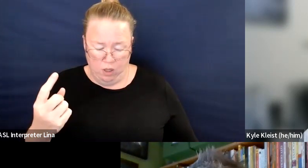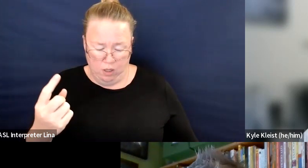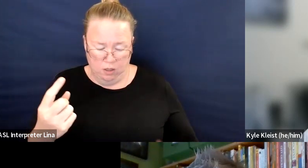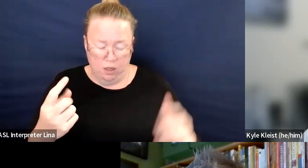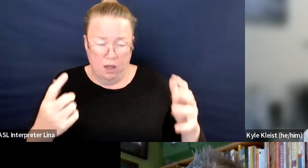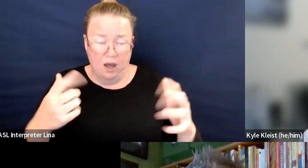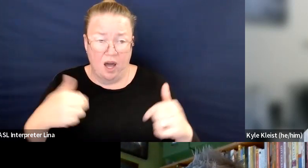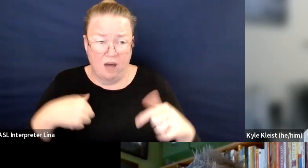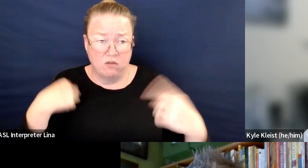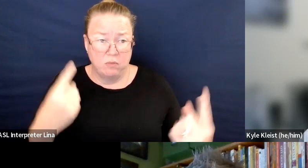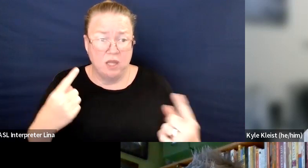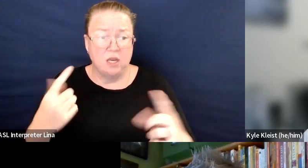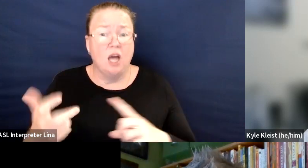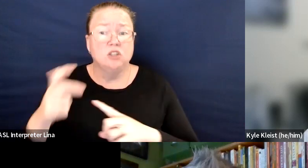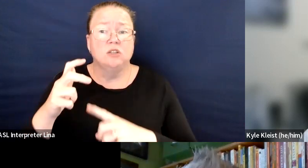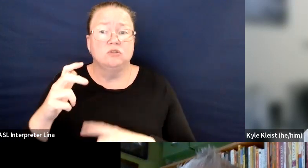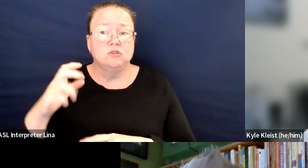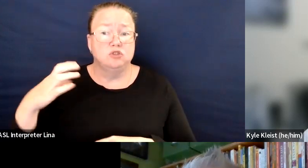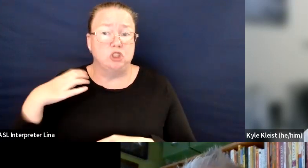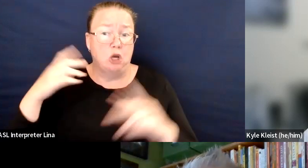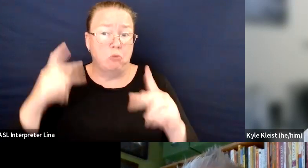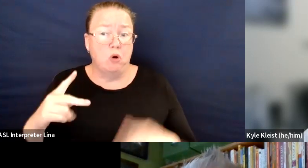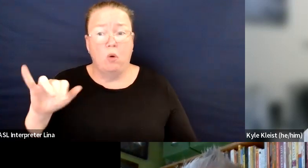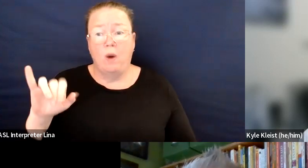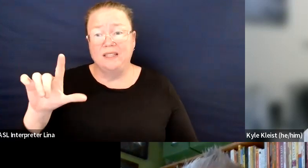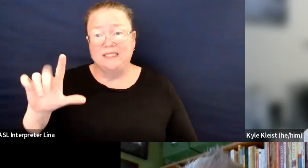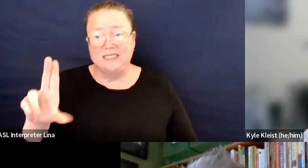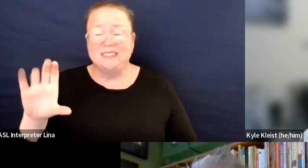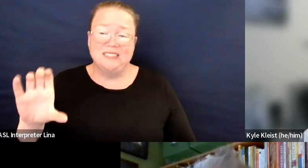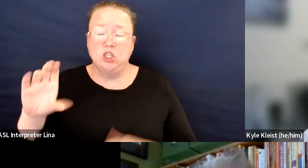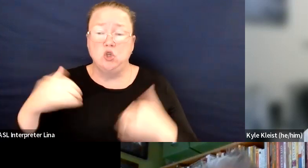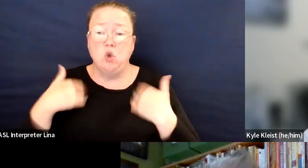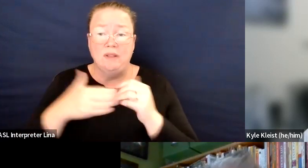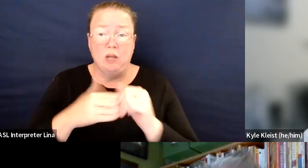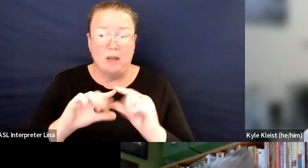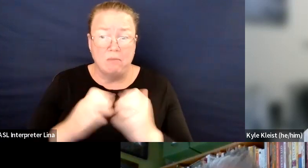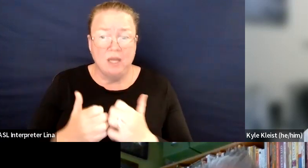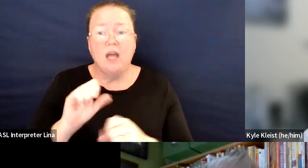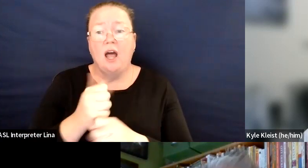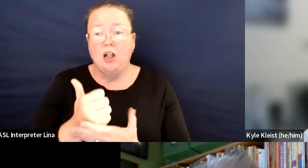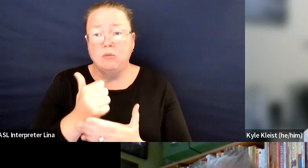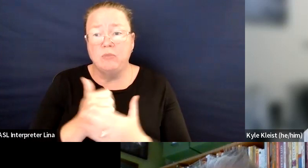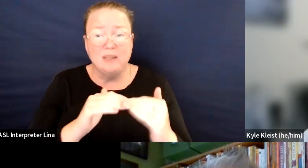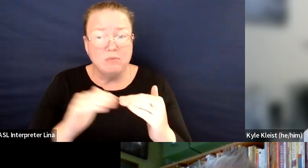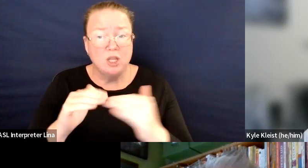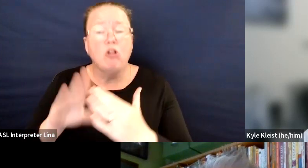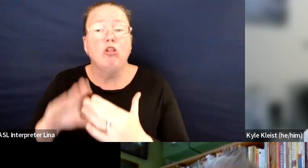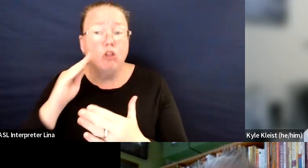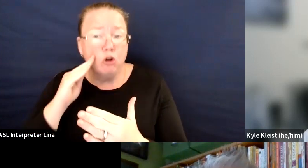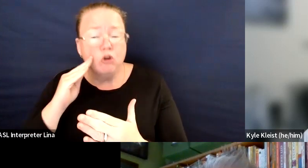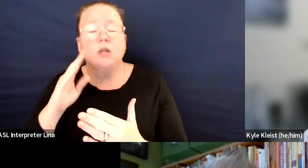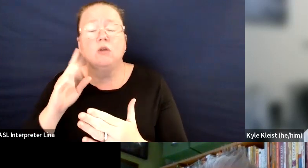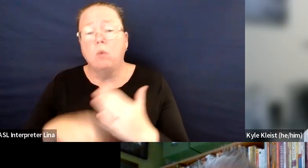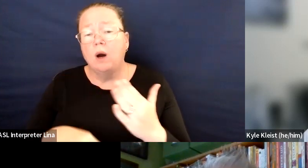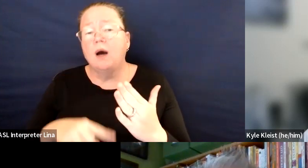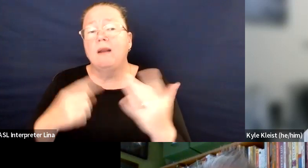a chairman of my YLC Youth Leadership Committee. I've been helping my peers with learning on